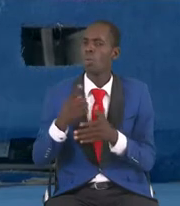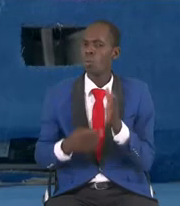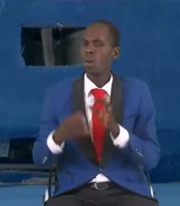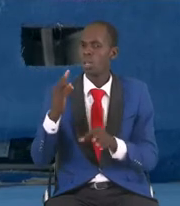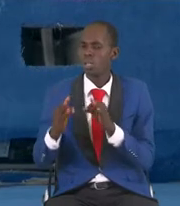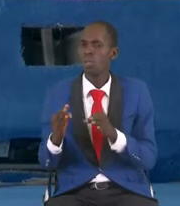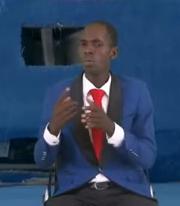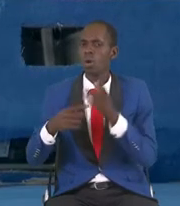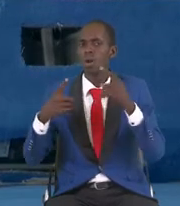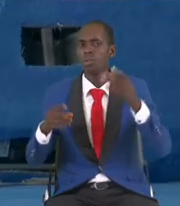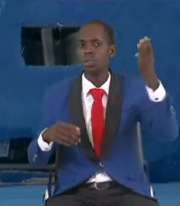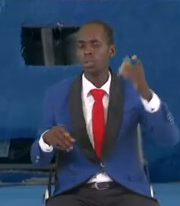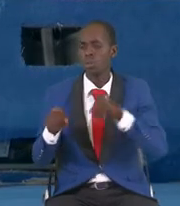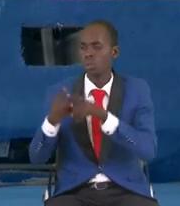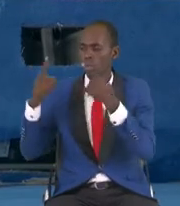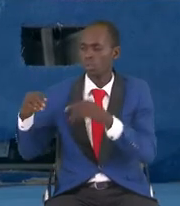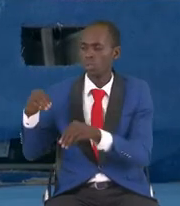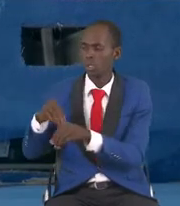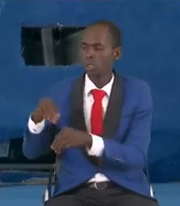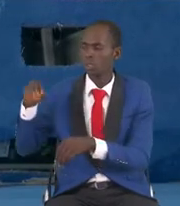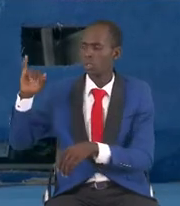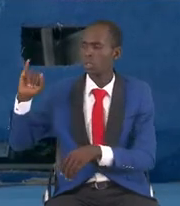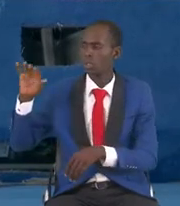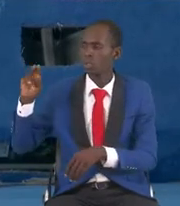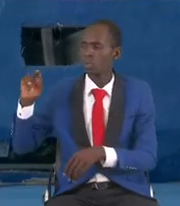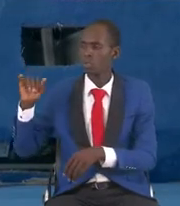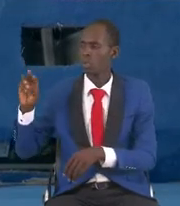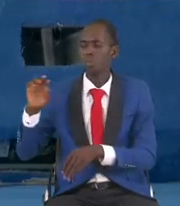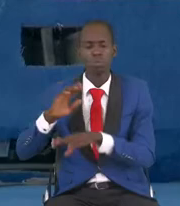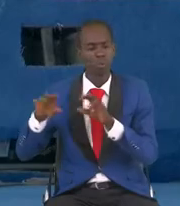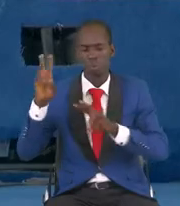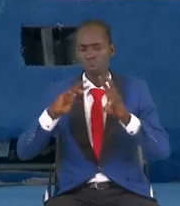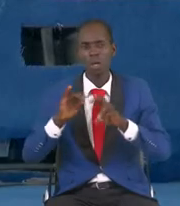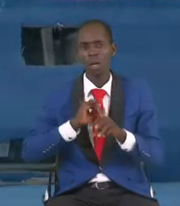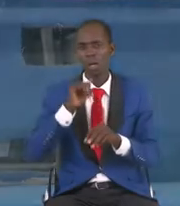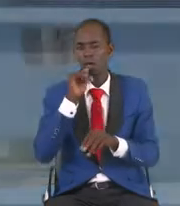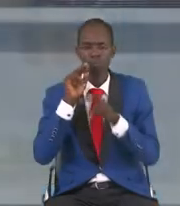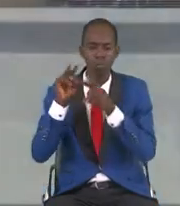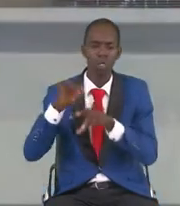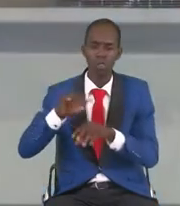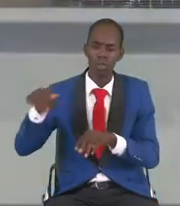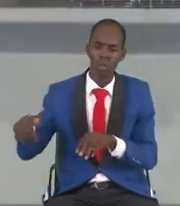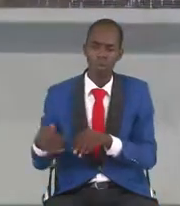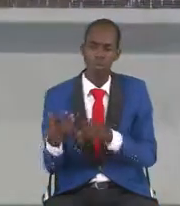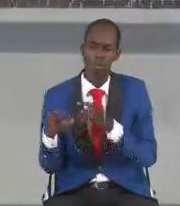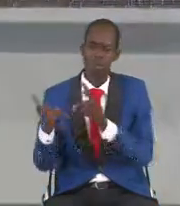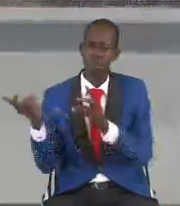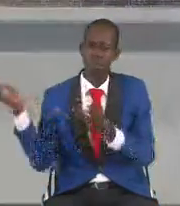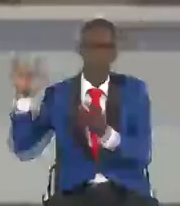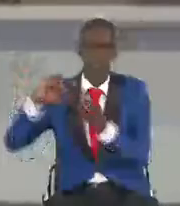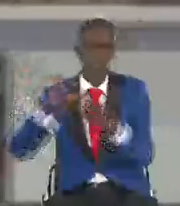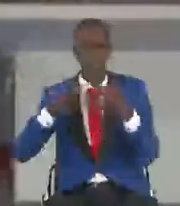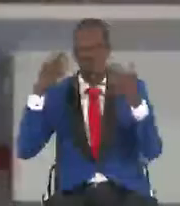in Iconium, don't worry about that. I'm looking at the other stream until I finish all that God